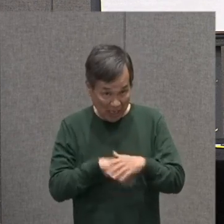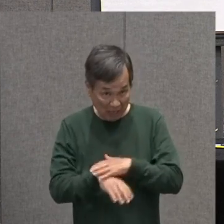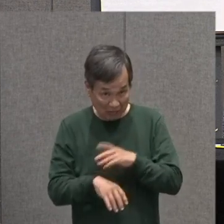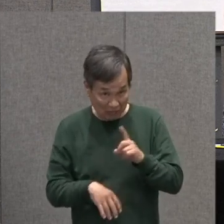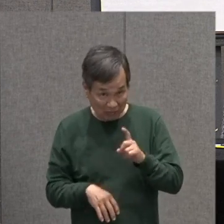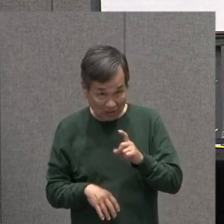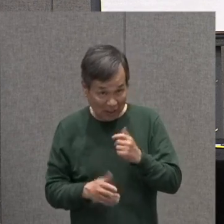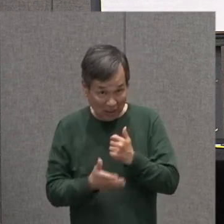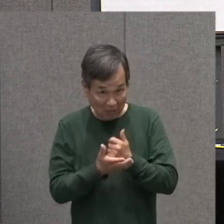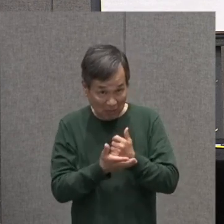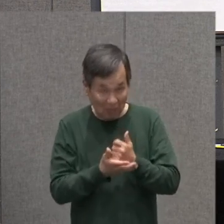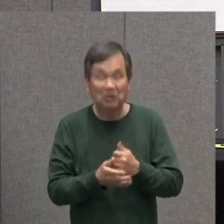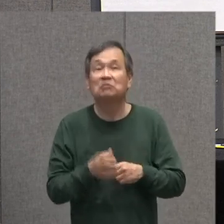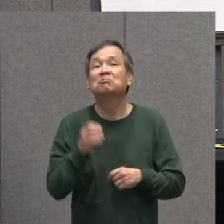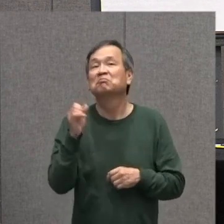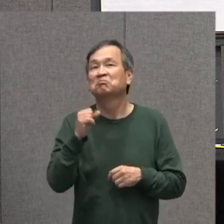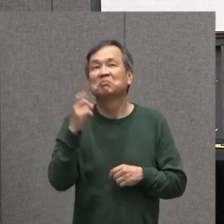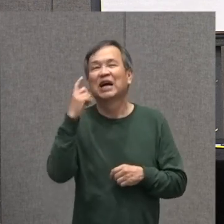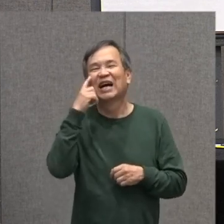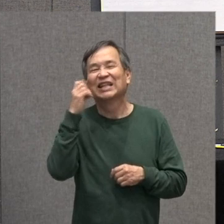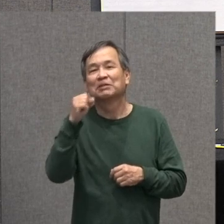so.